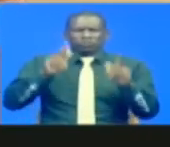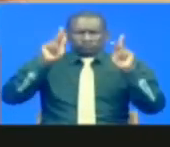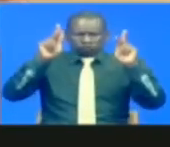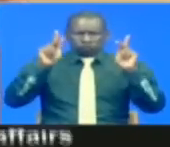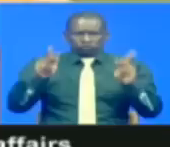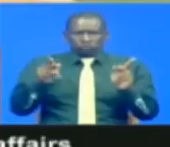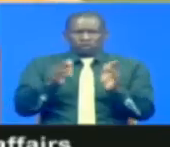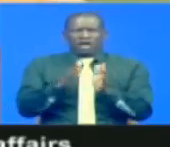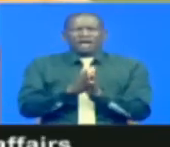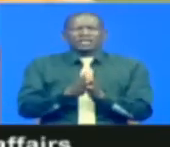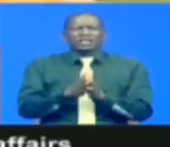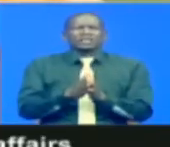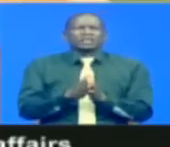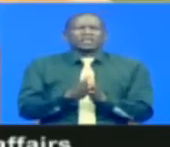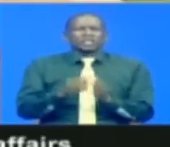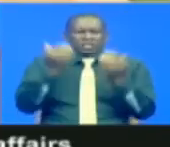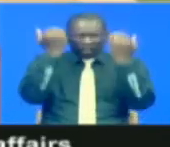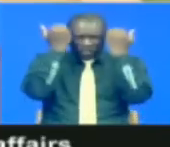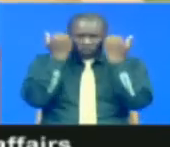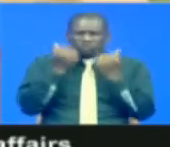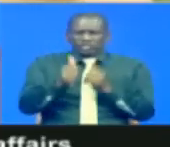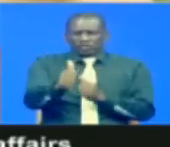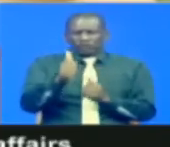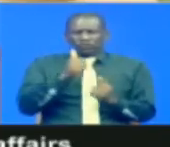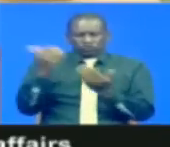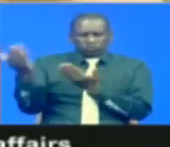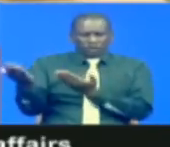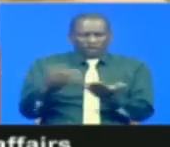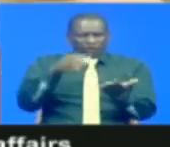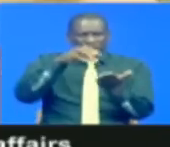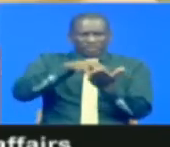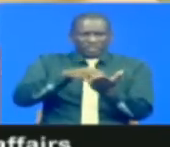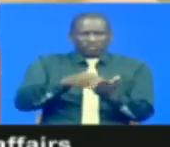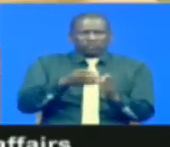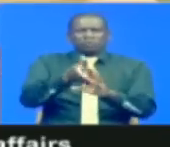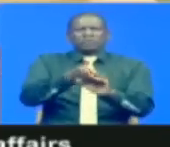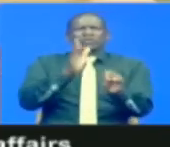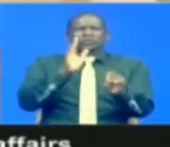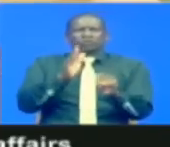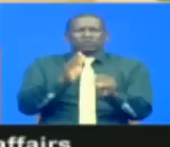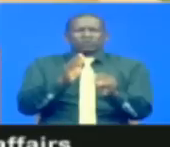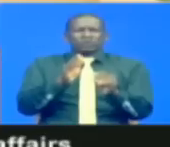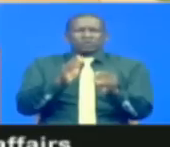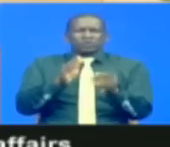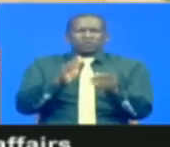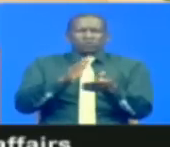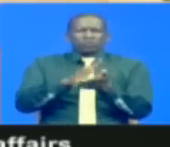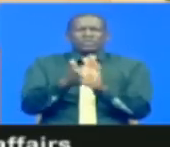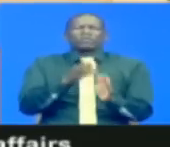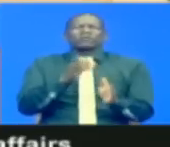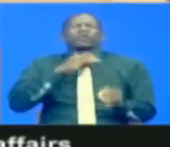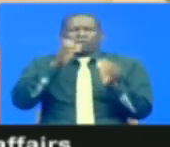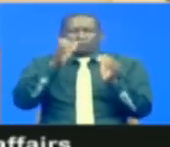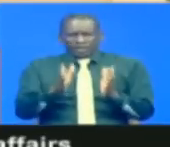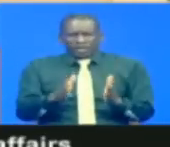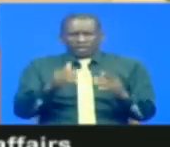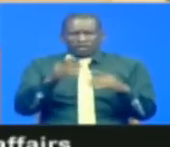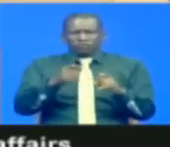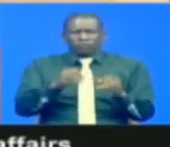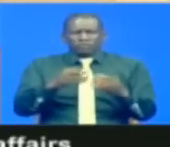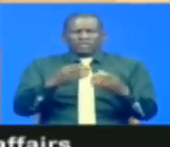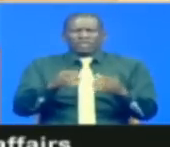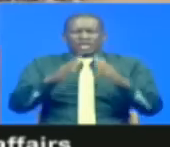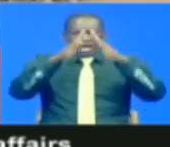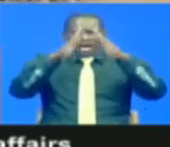picked it up this morning. The court declined to allow the case to be withdrawn in the absence of the complainant, according to the apartment